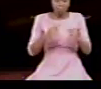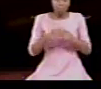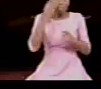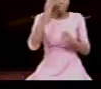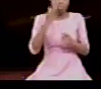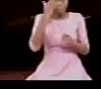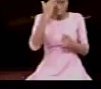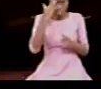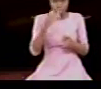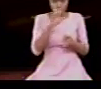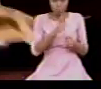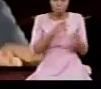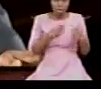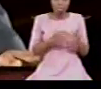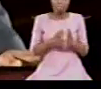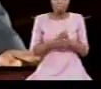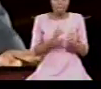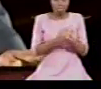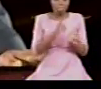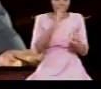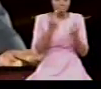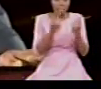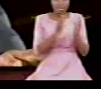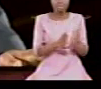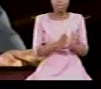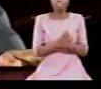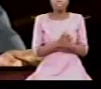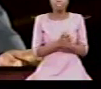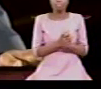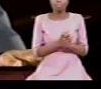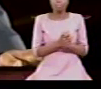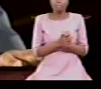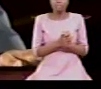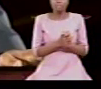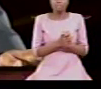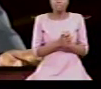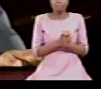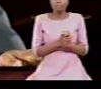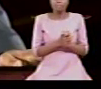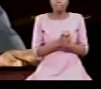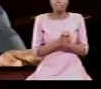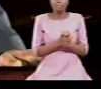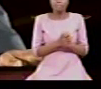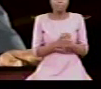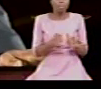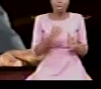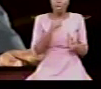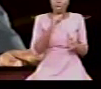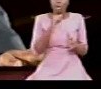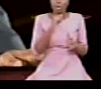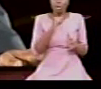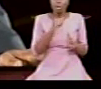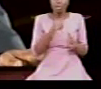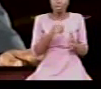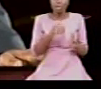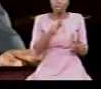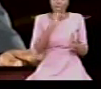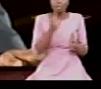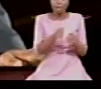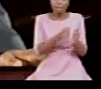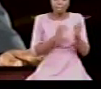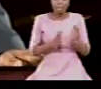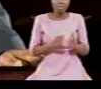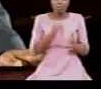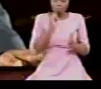truth actually, that this is a transgressor, this is a sinner, is depraved, not either a bastarder, or not yet